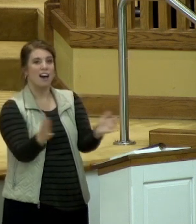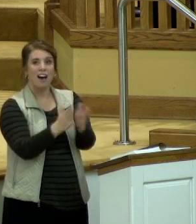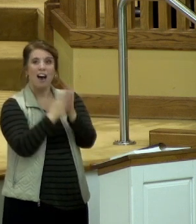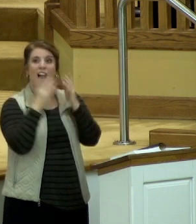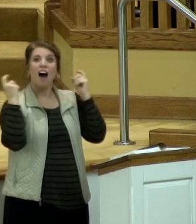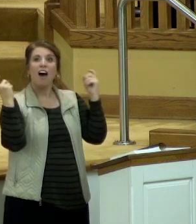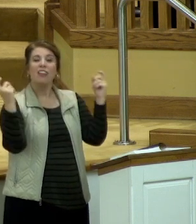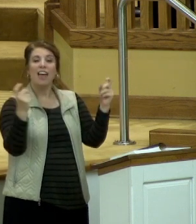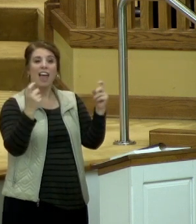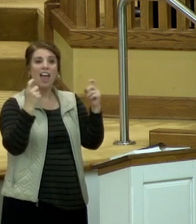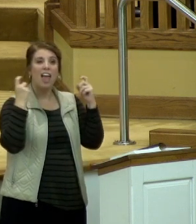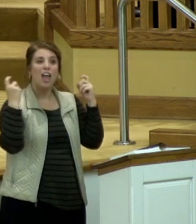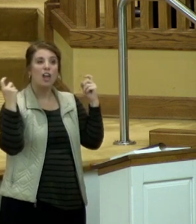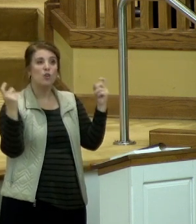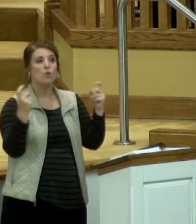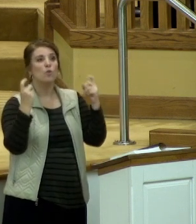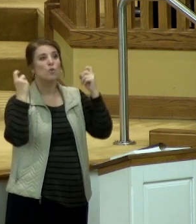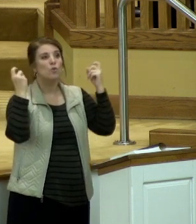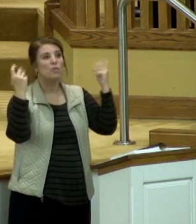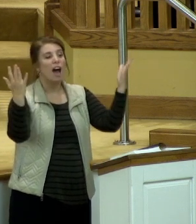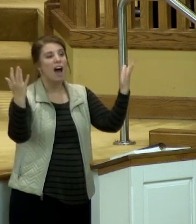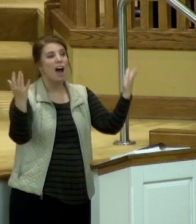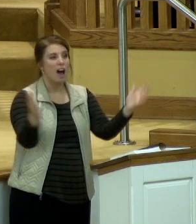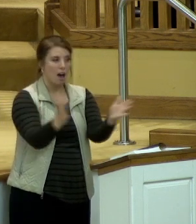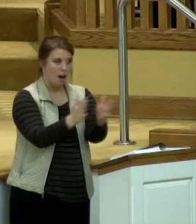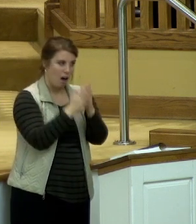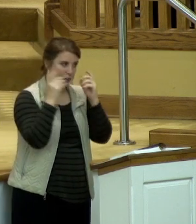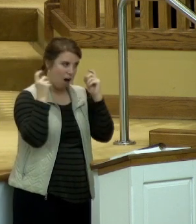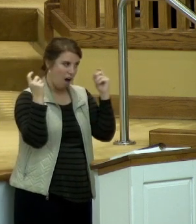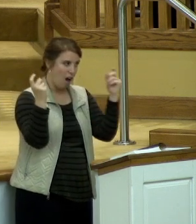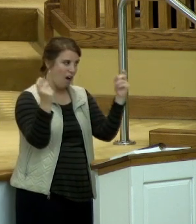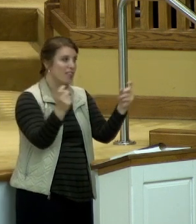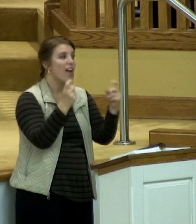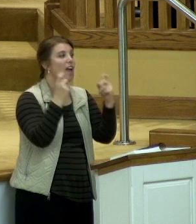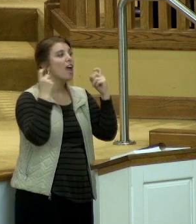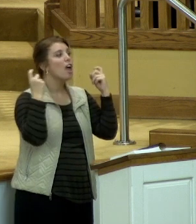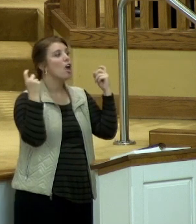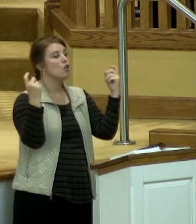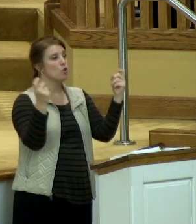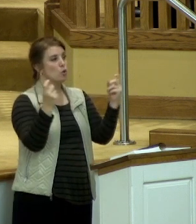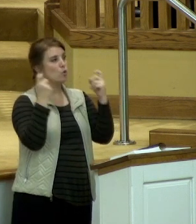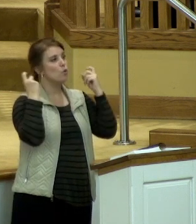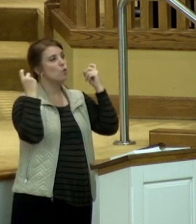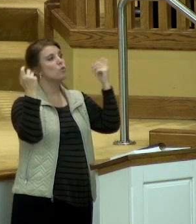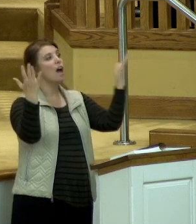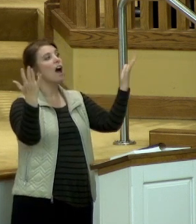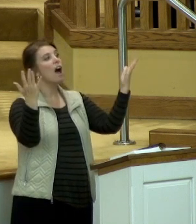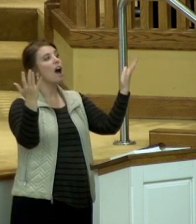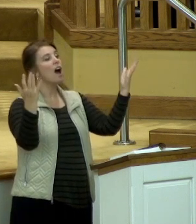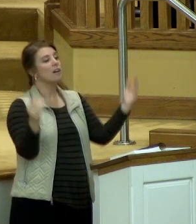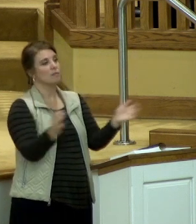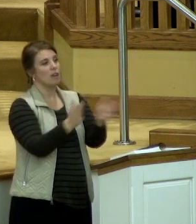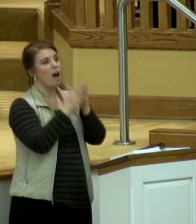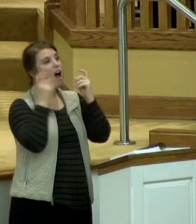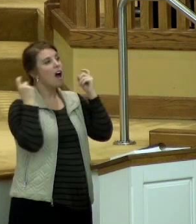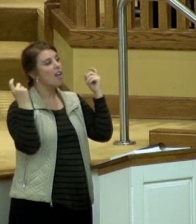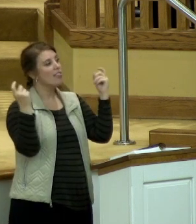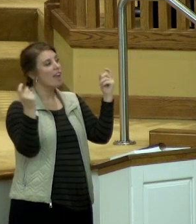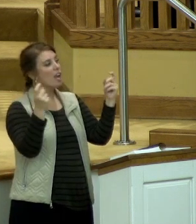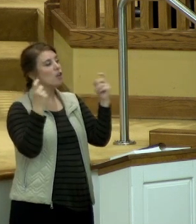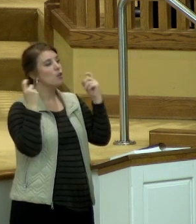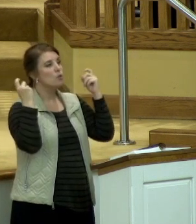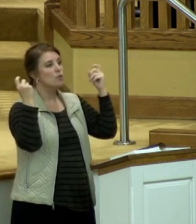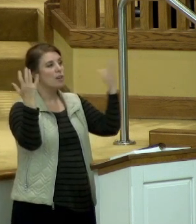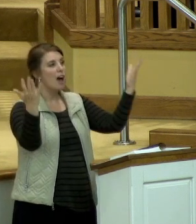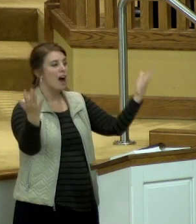eternal, that they might know thee, the only true God and Jesus Christ, whom